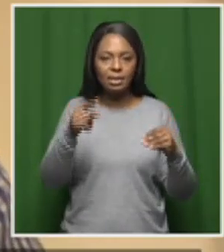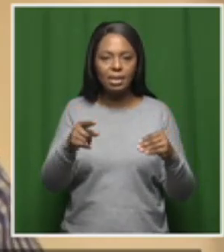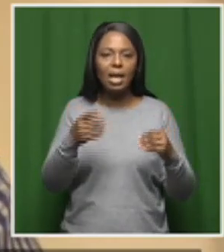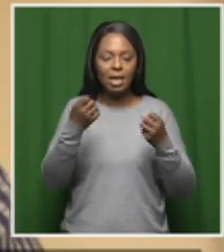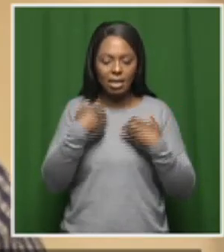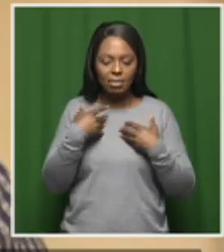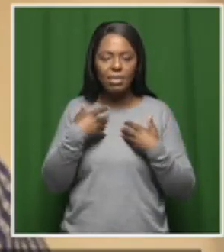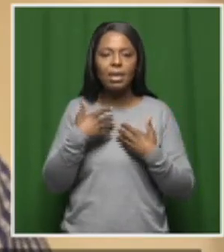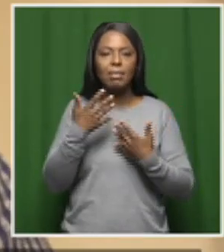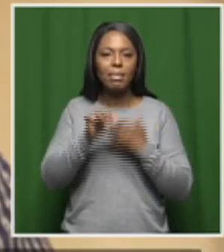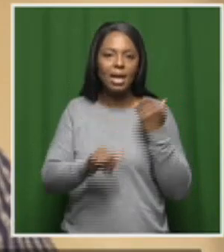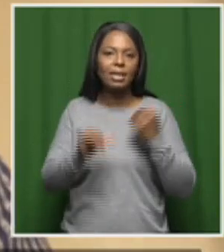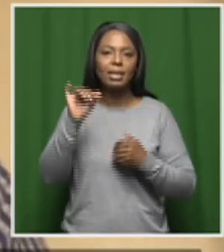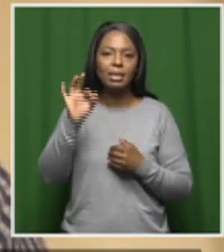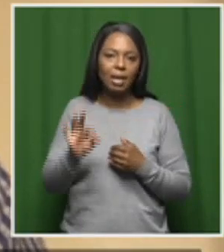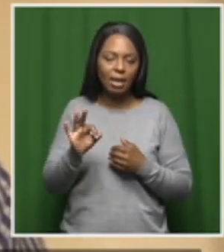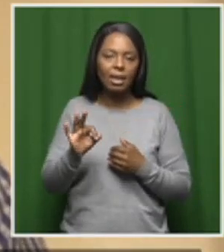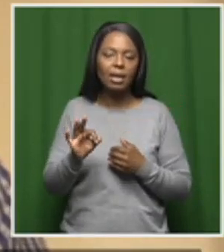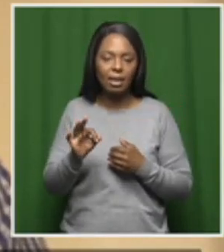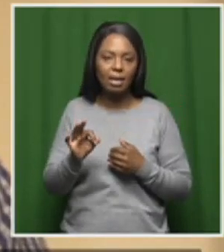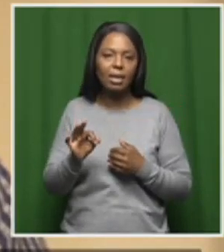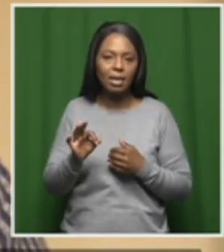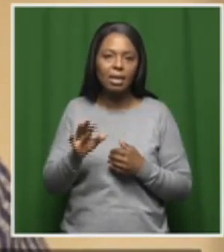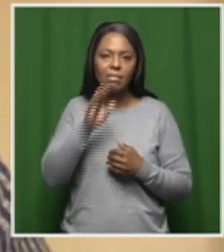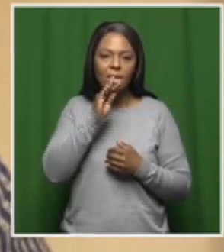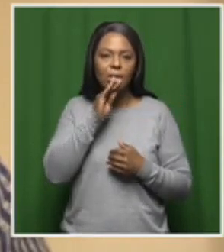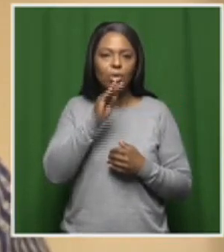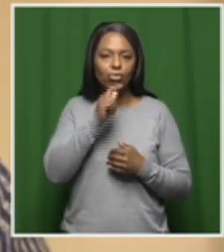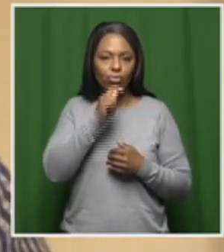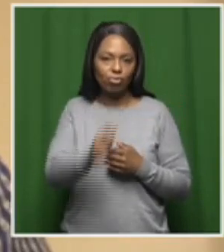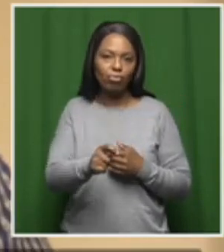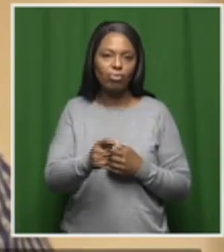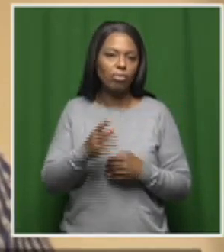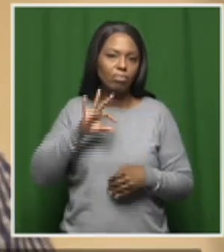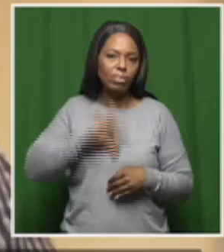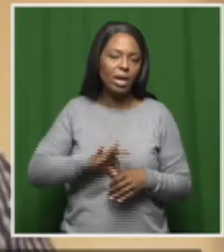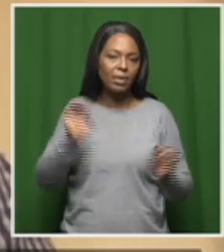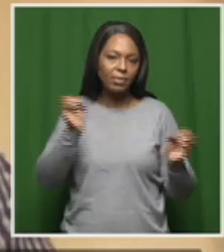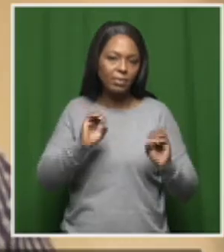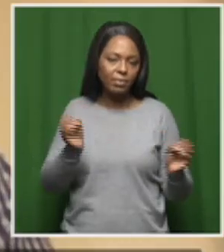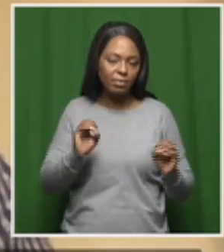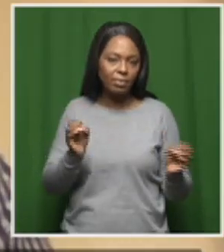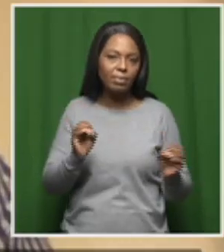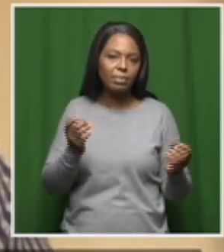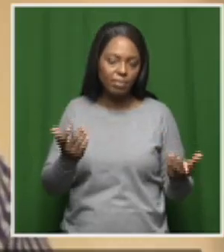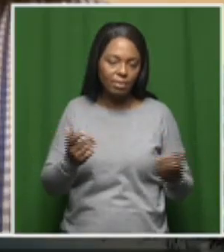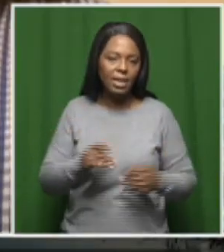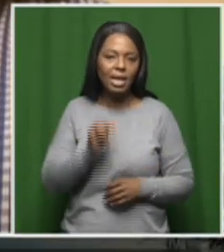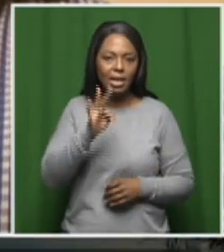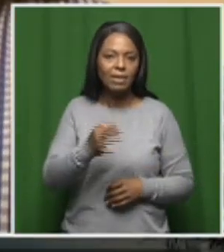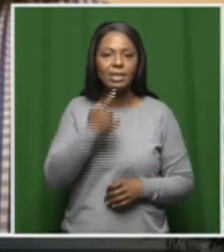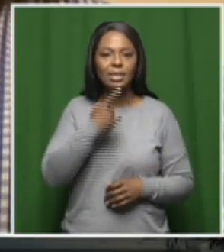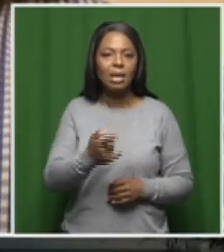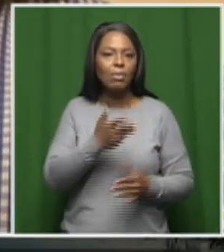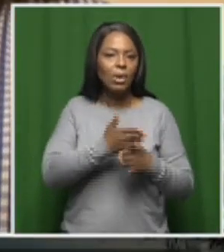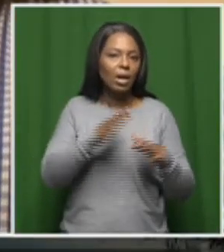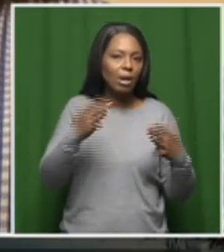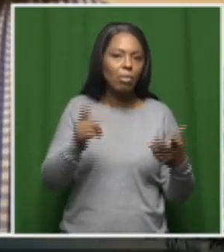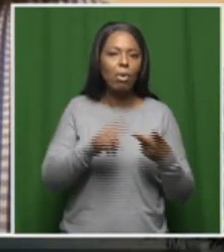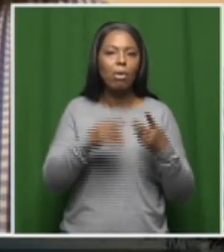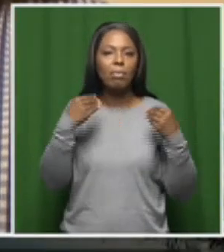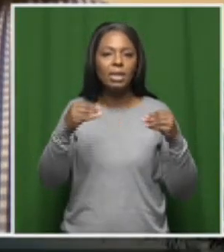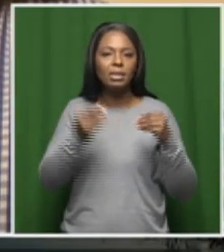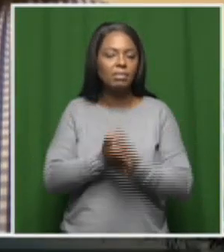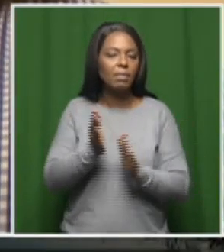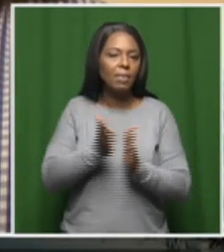financials, so that we can look at that they're not playing games with us. Thank you. All right. I very, very quickly, we've got a